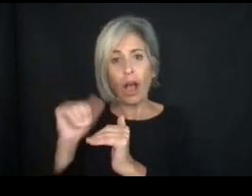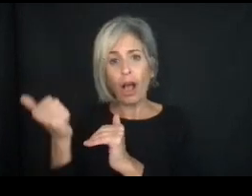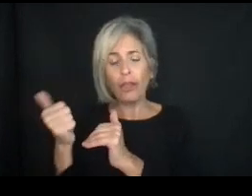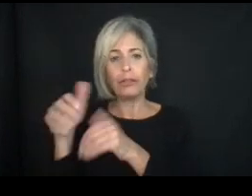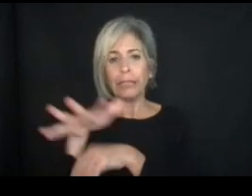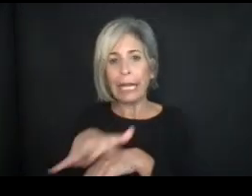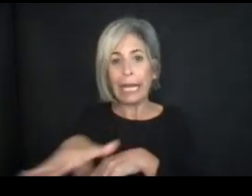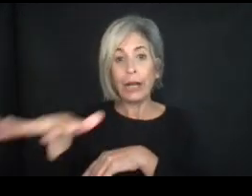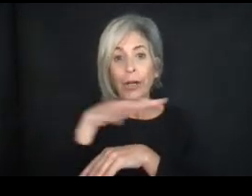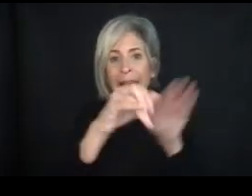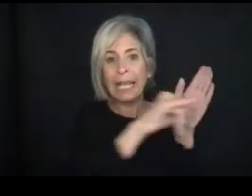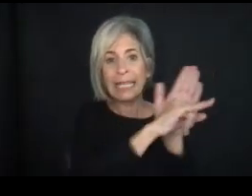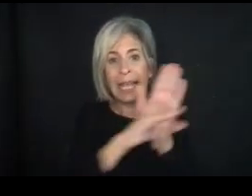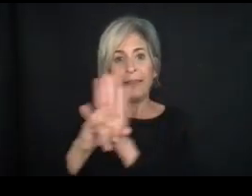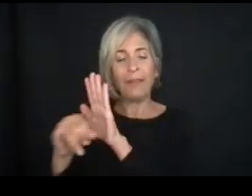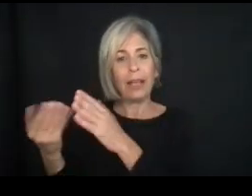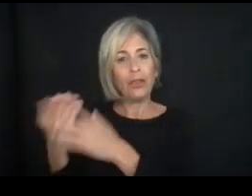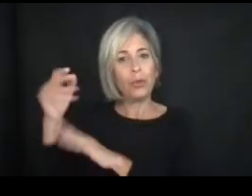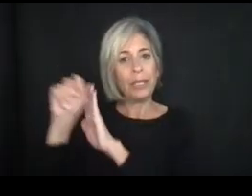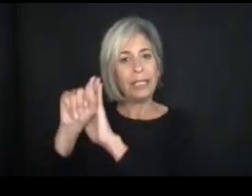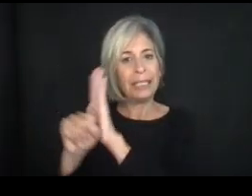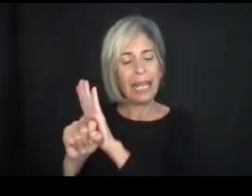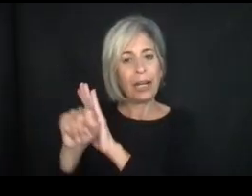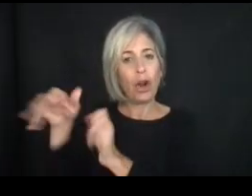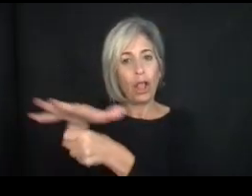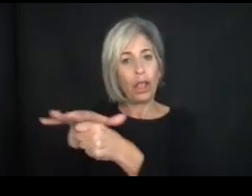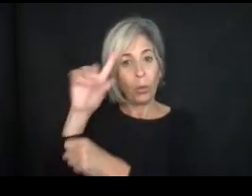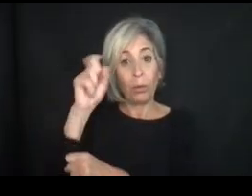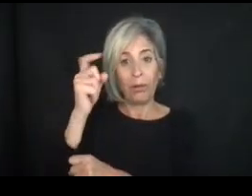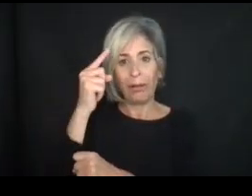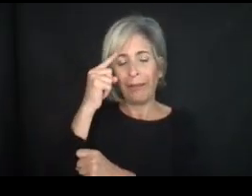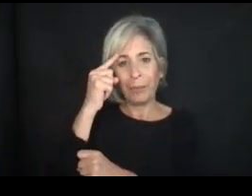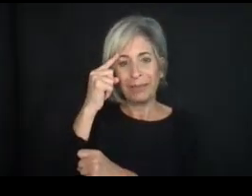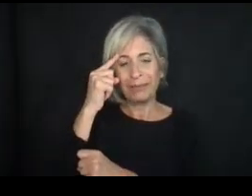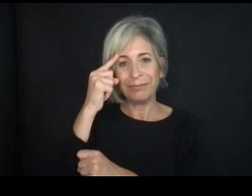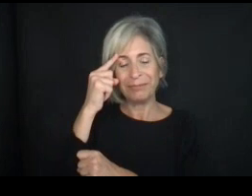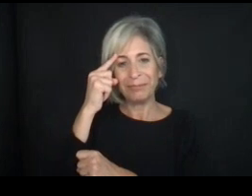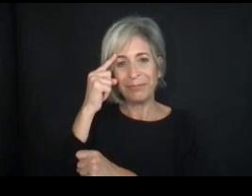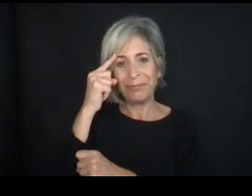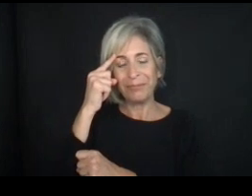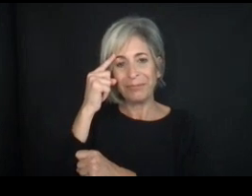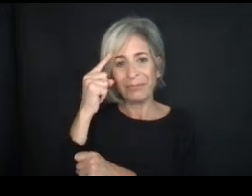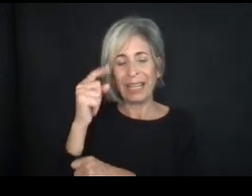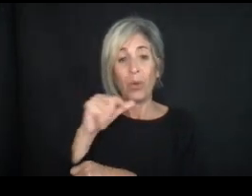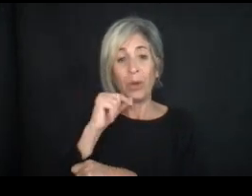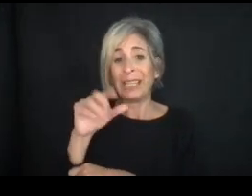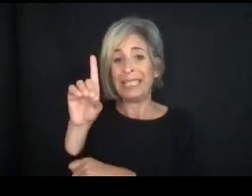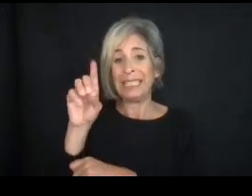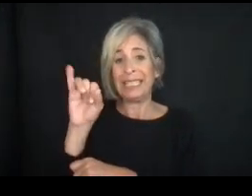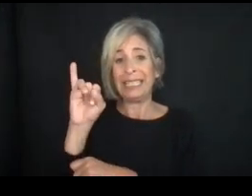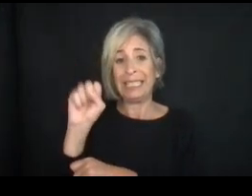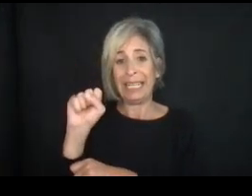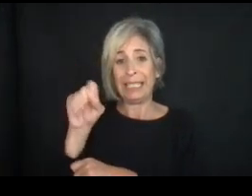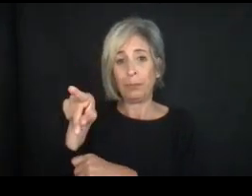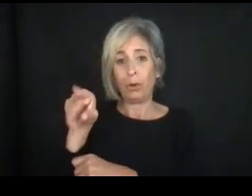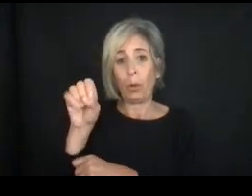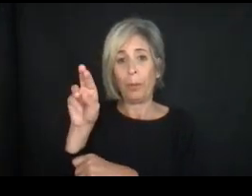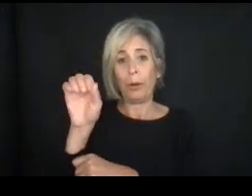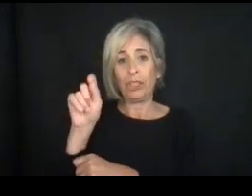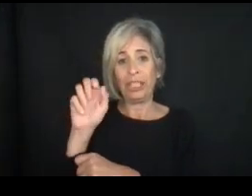areas identified by the state or by local government as disproportionately impacted can